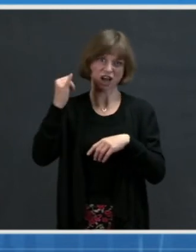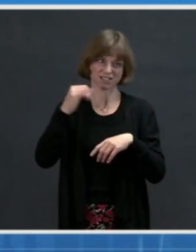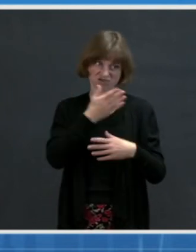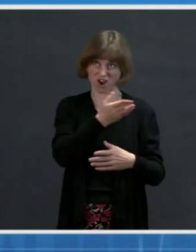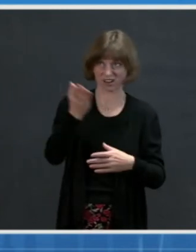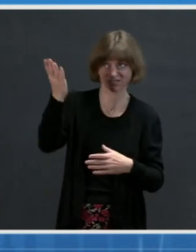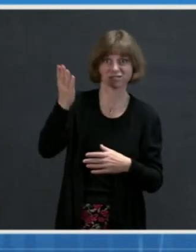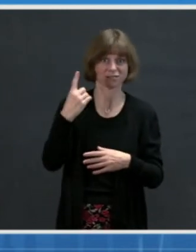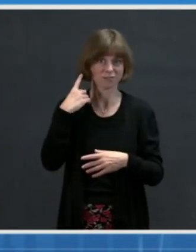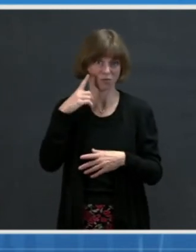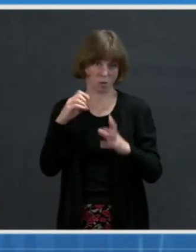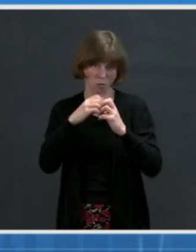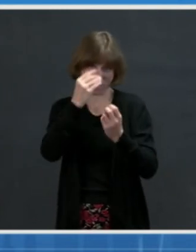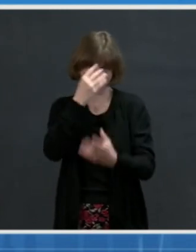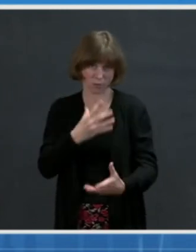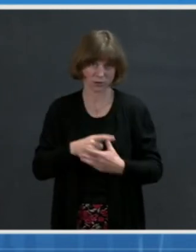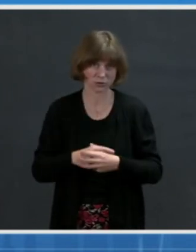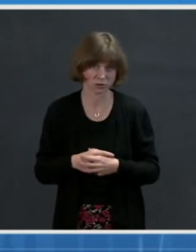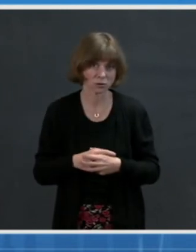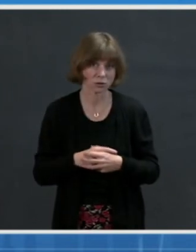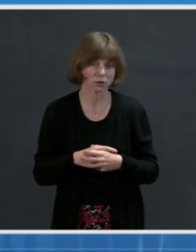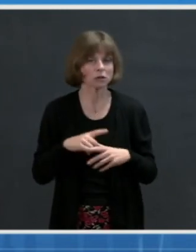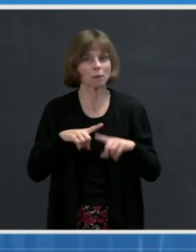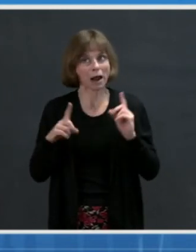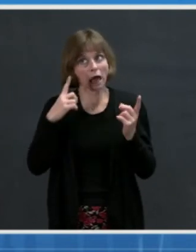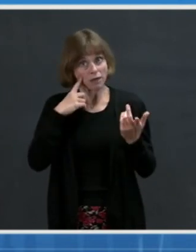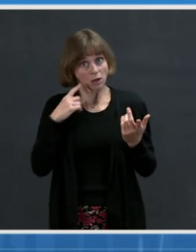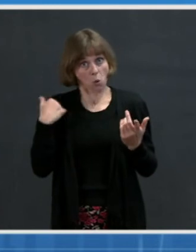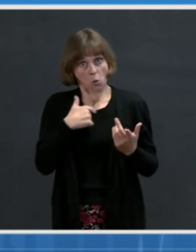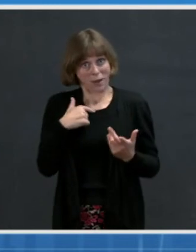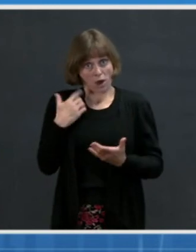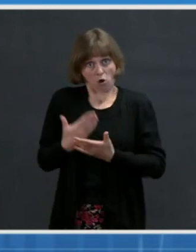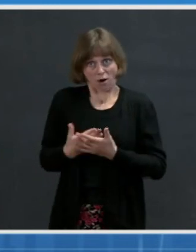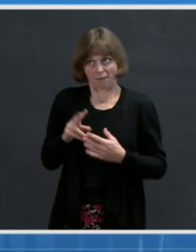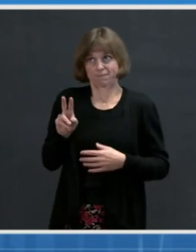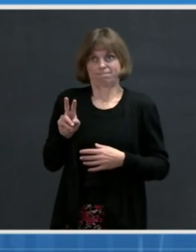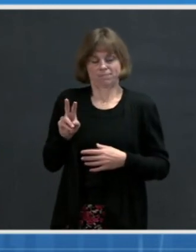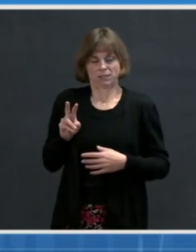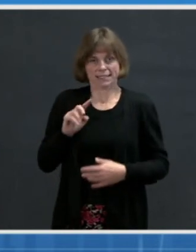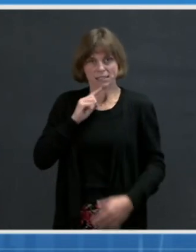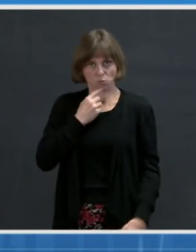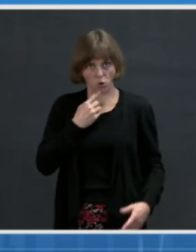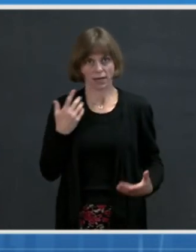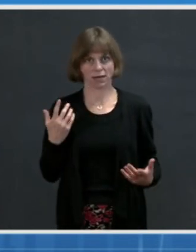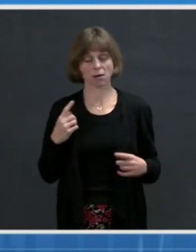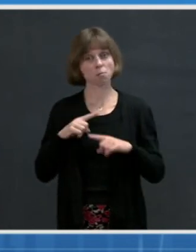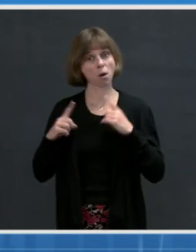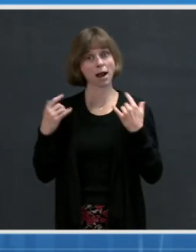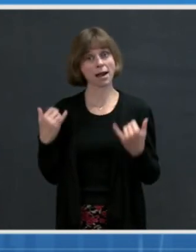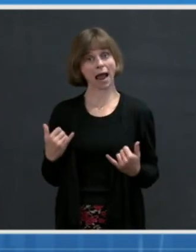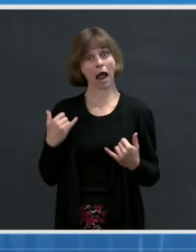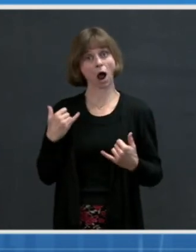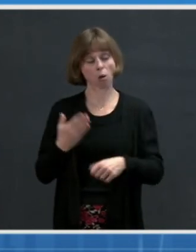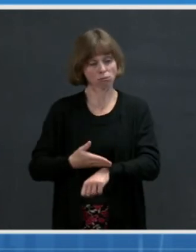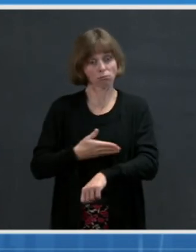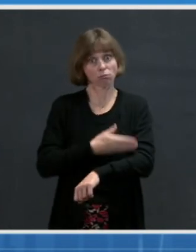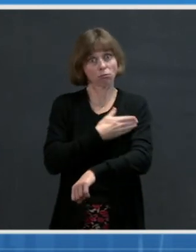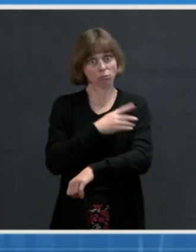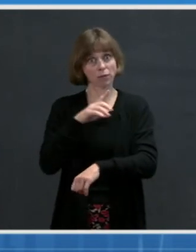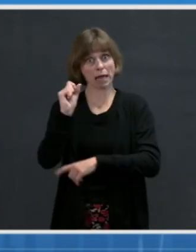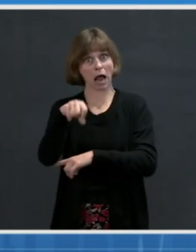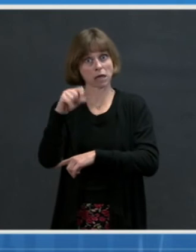specifics, but I think it was disappointing when we arrived. I think the progress is real, and we look forward to continuing to work with the company